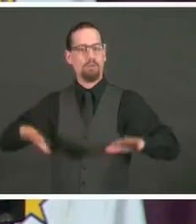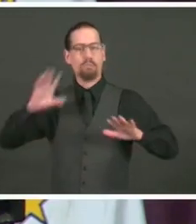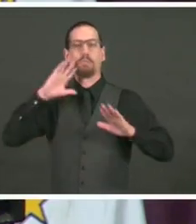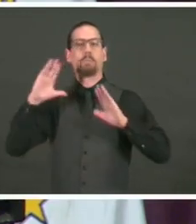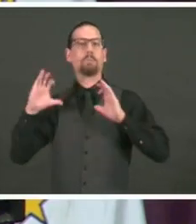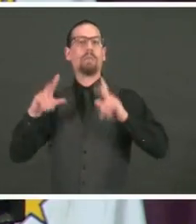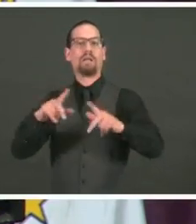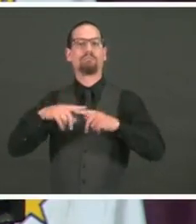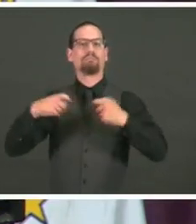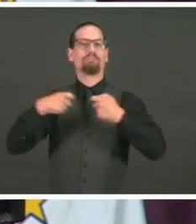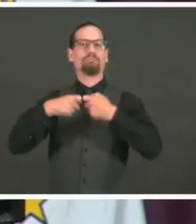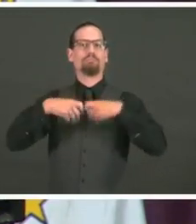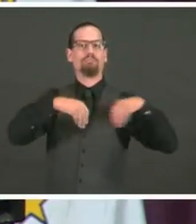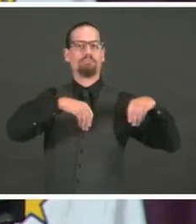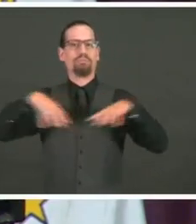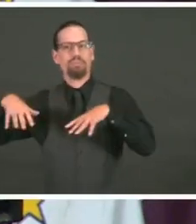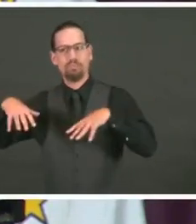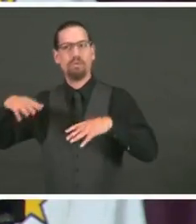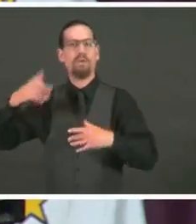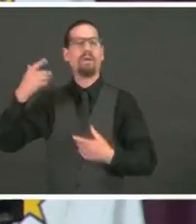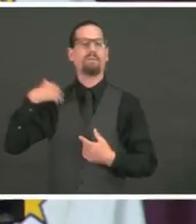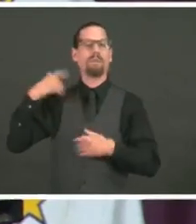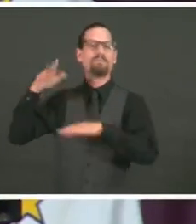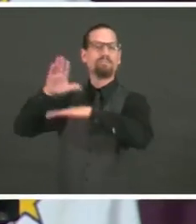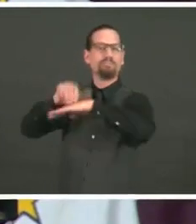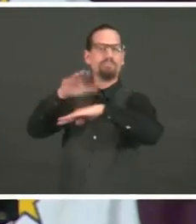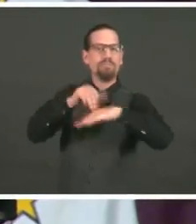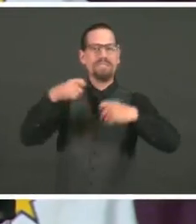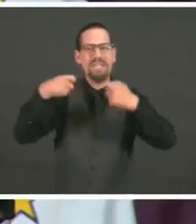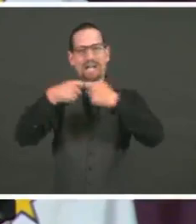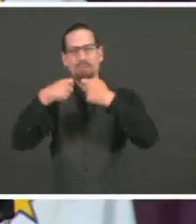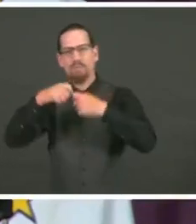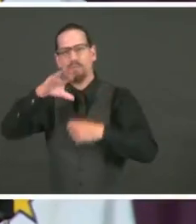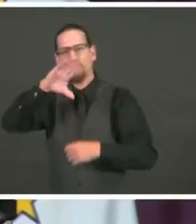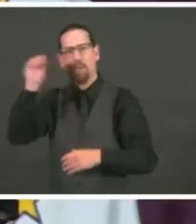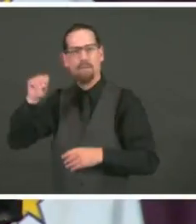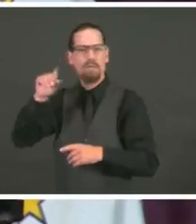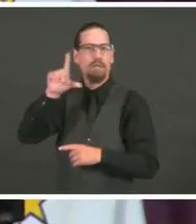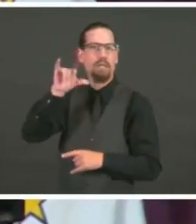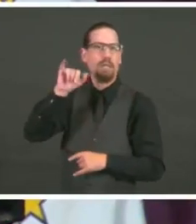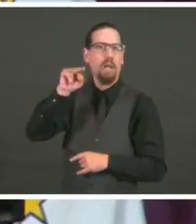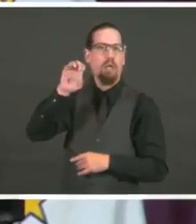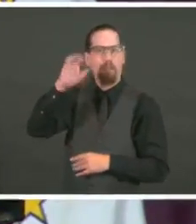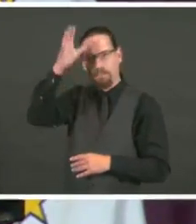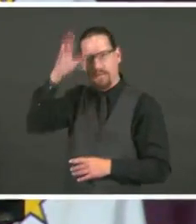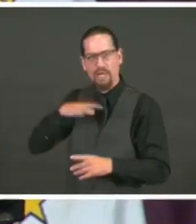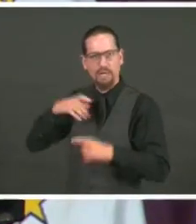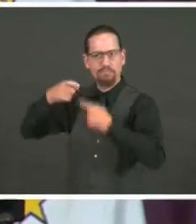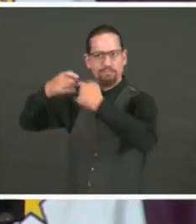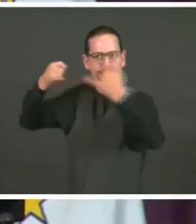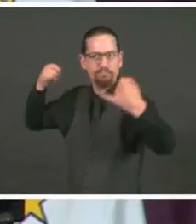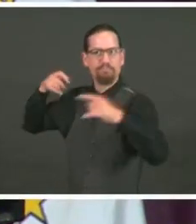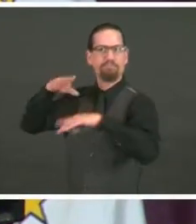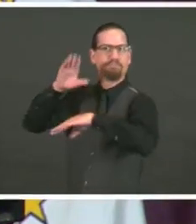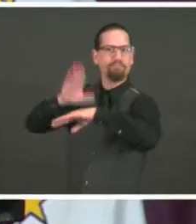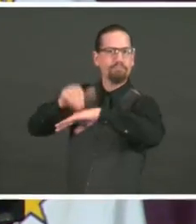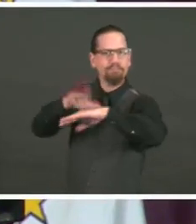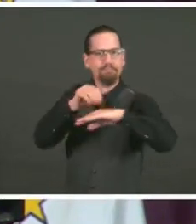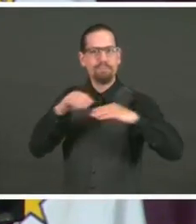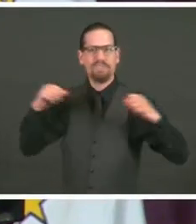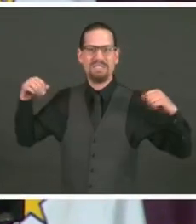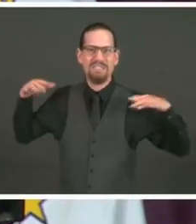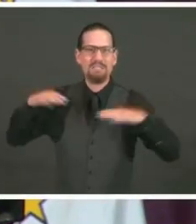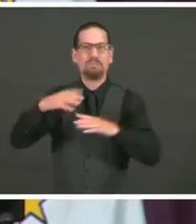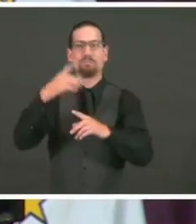here. They're well-resourced. We expect two-thirds of Rhode Islanders will be back online with power by this